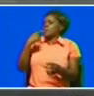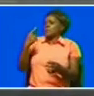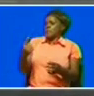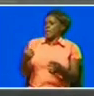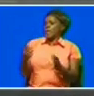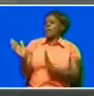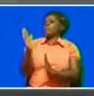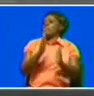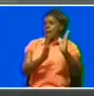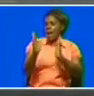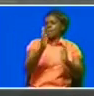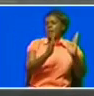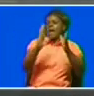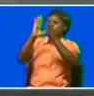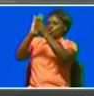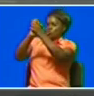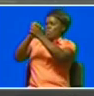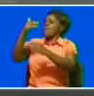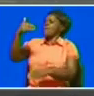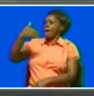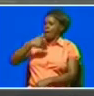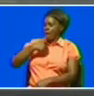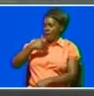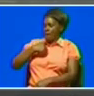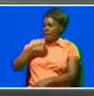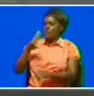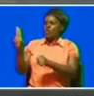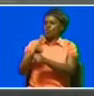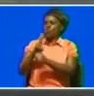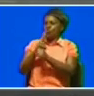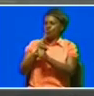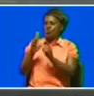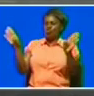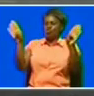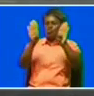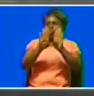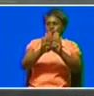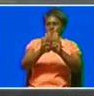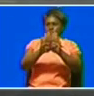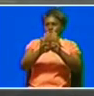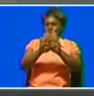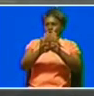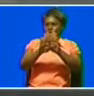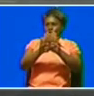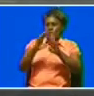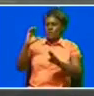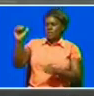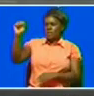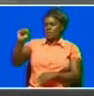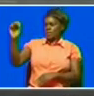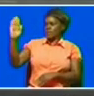there is a ploy by the Jubilee administration to use the curfew effected by Acting Interior Cabinet Secretary Dr. Fred